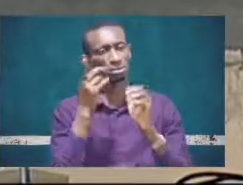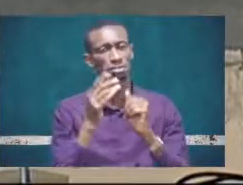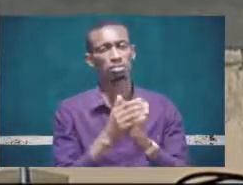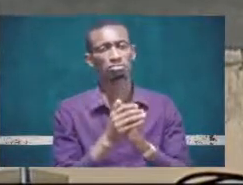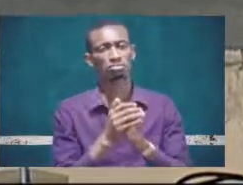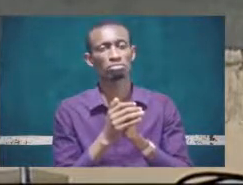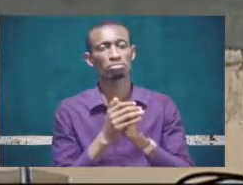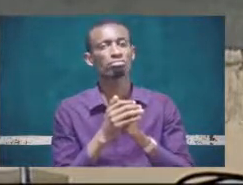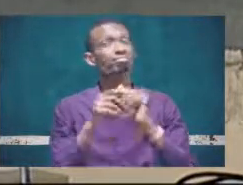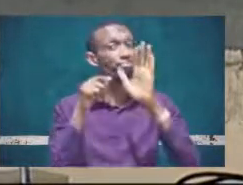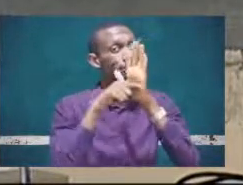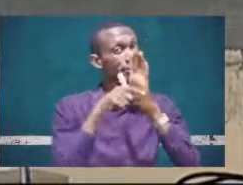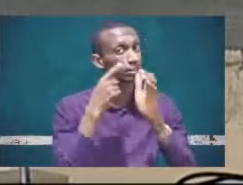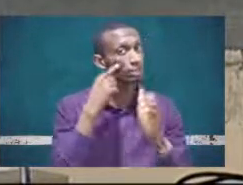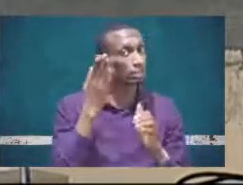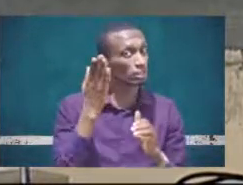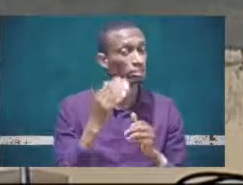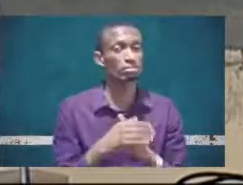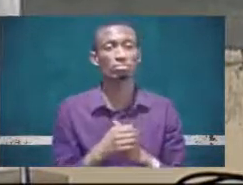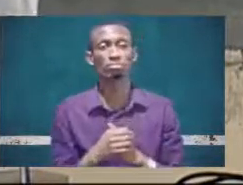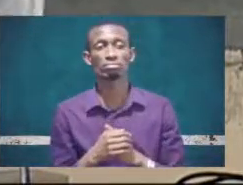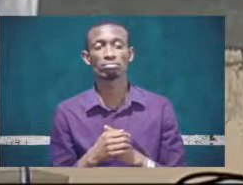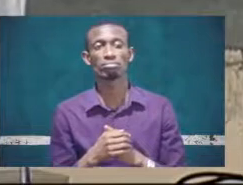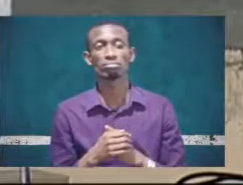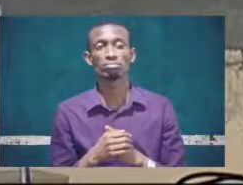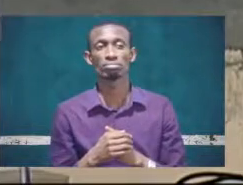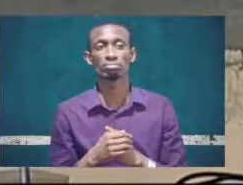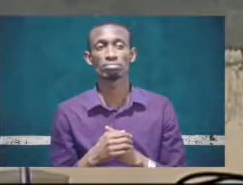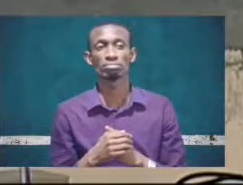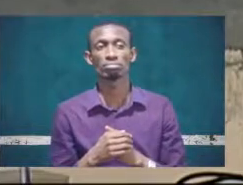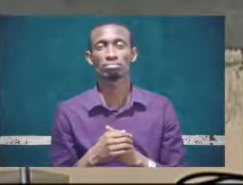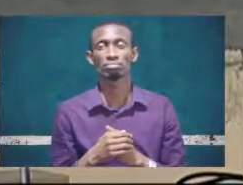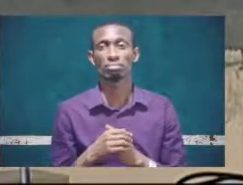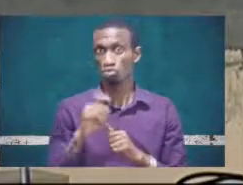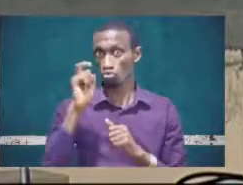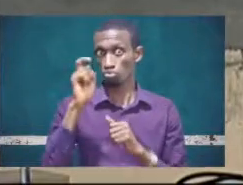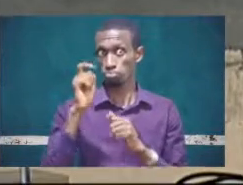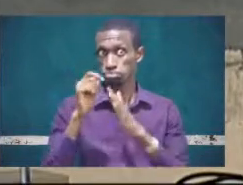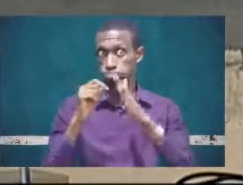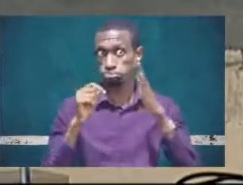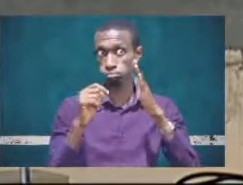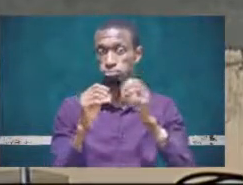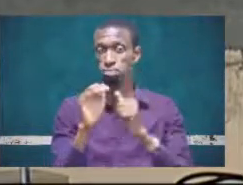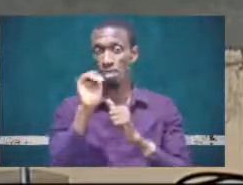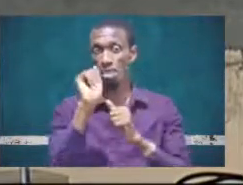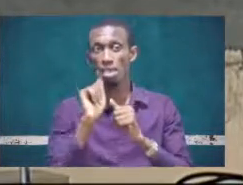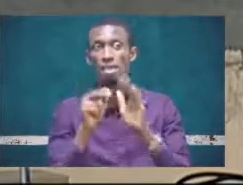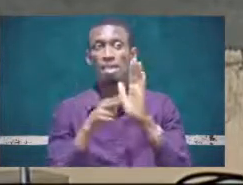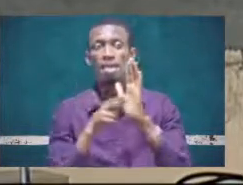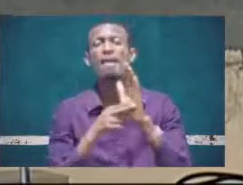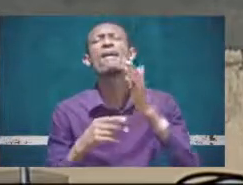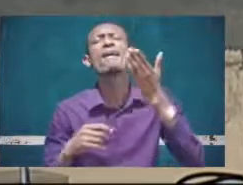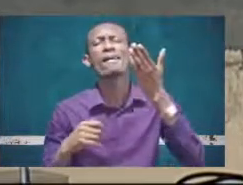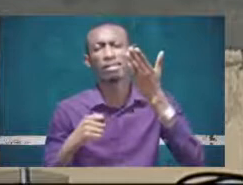is negative. Are we together? And the coefficient, leading coefficient A, is also